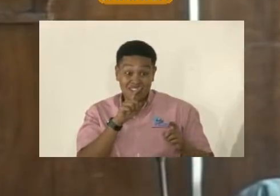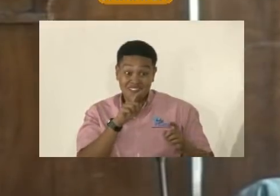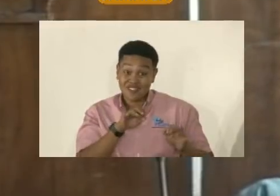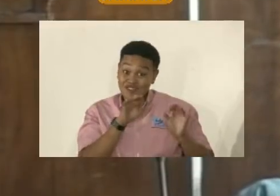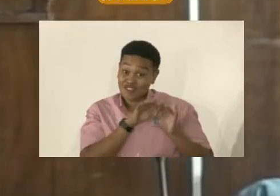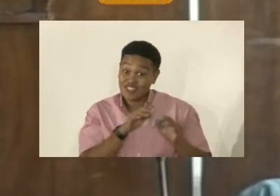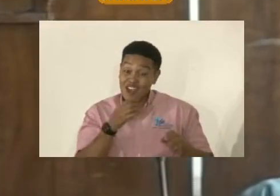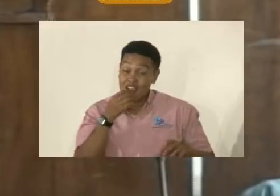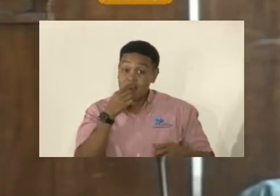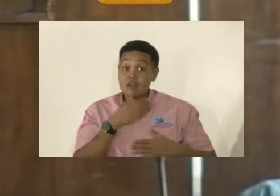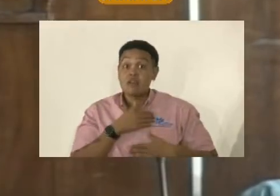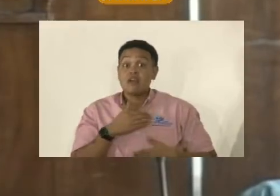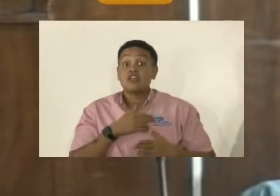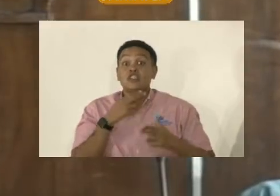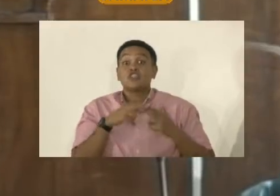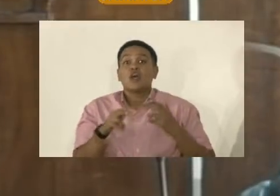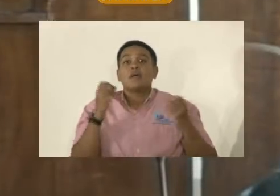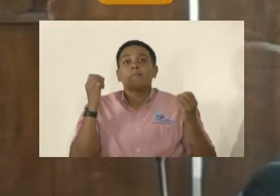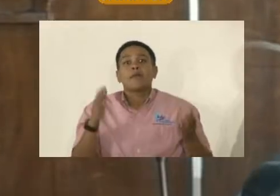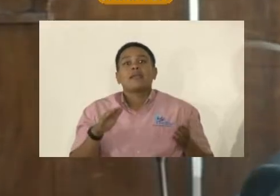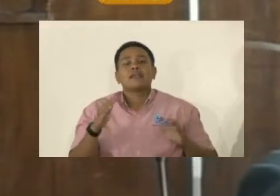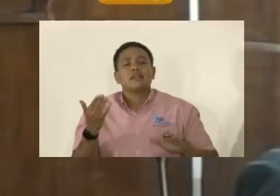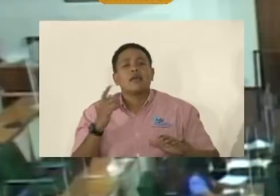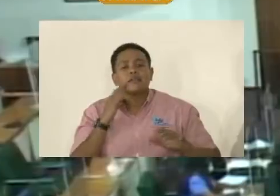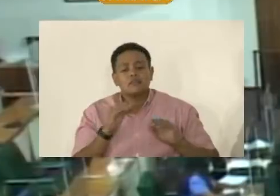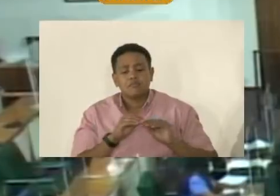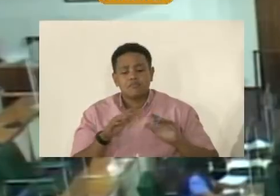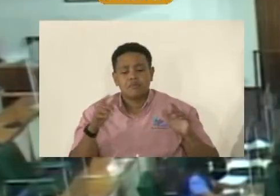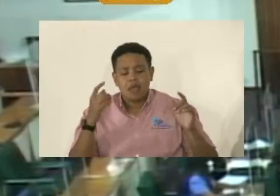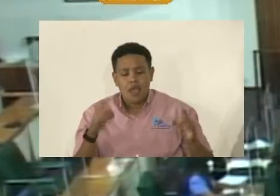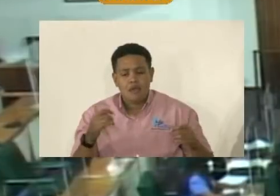the government will not disclose up to now.